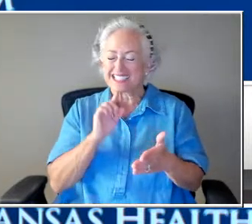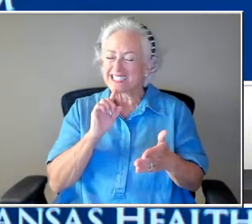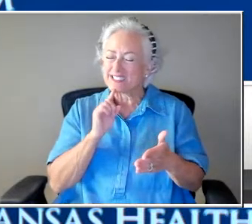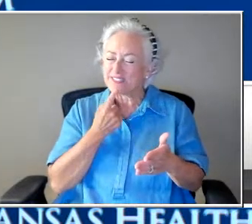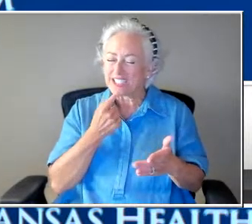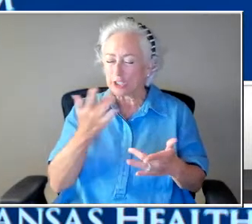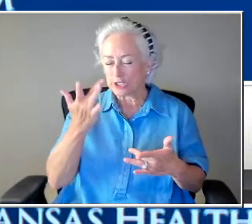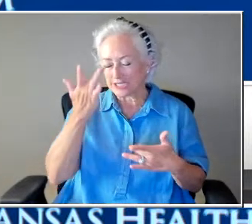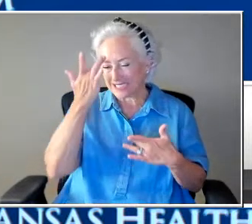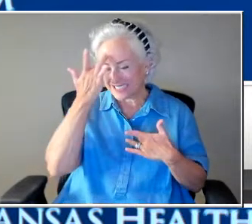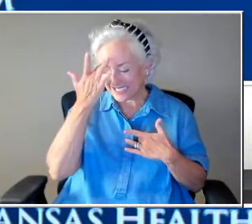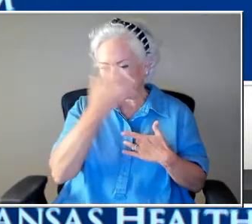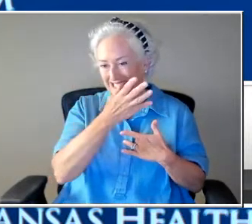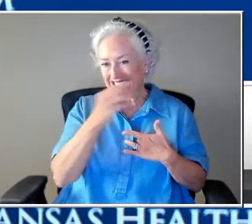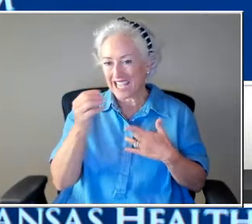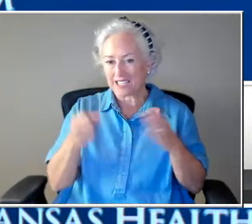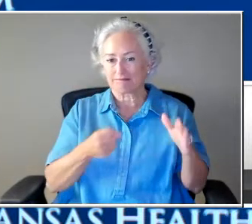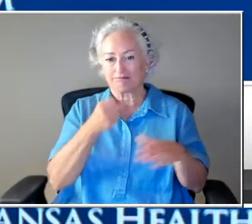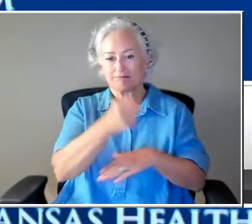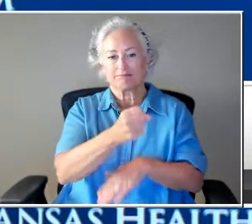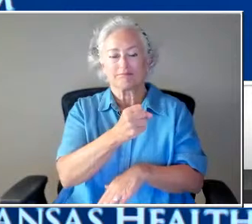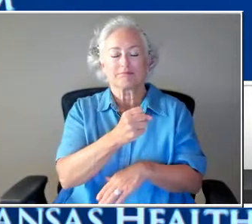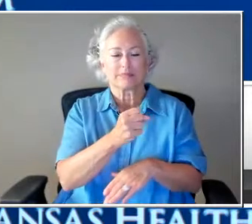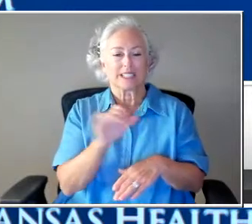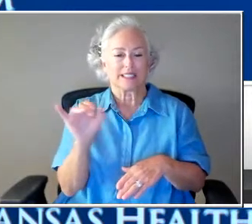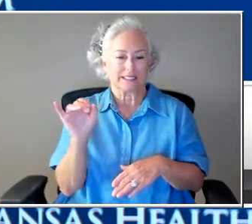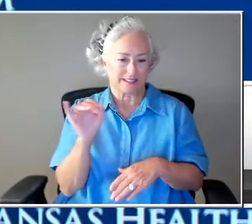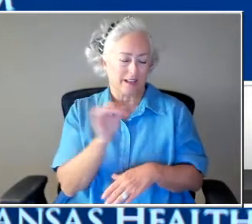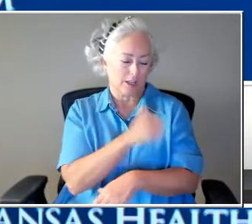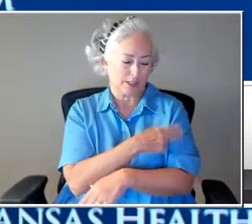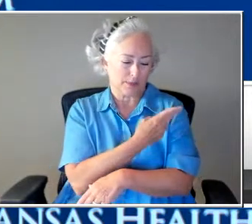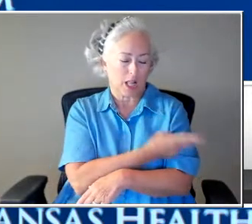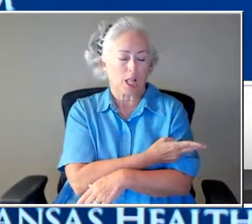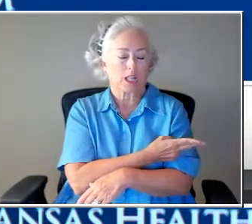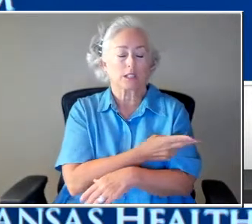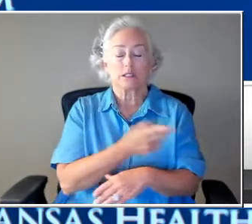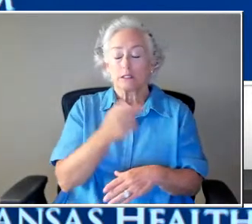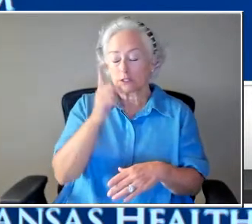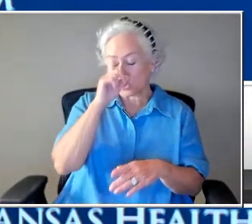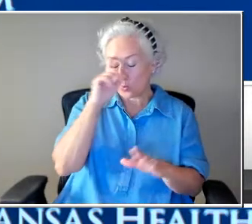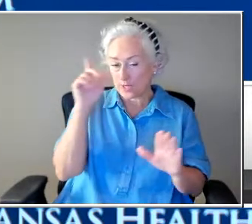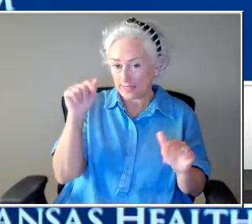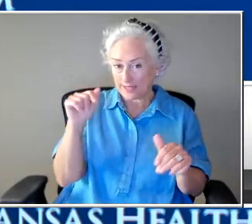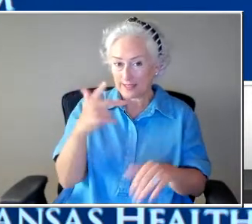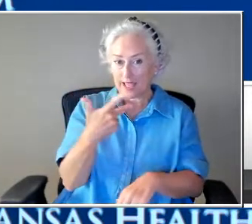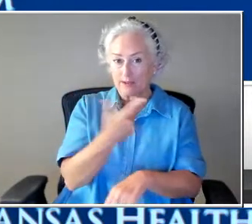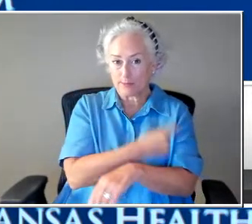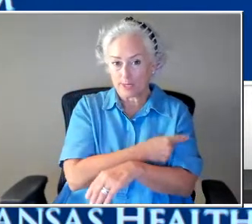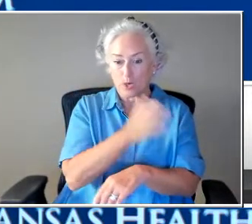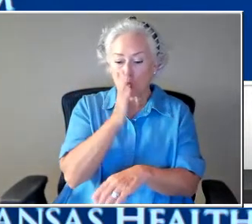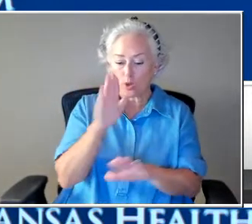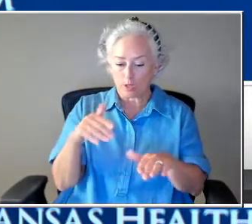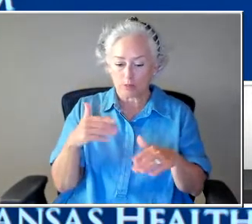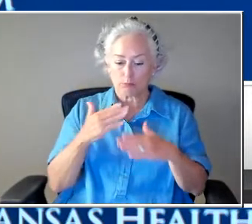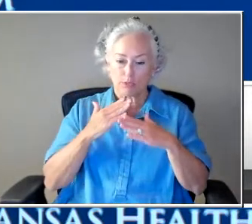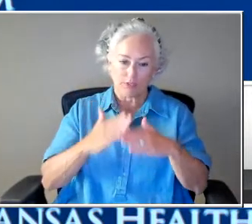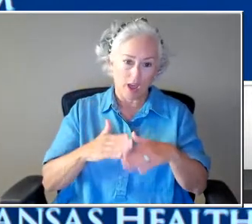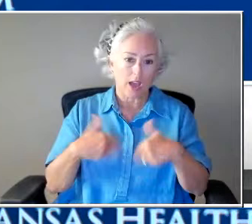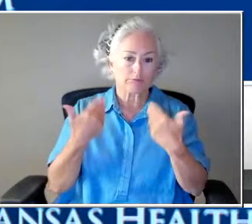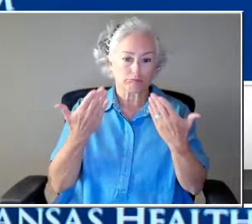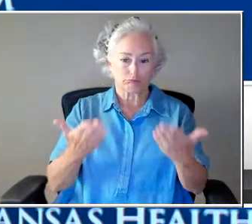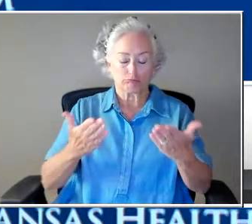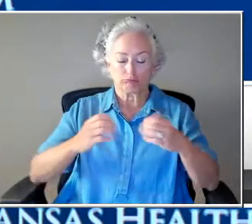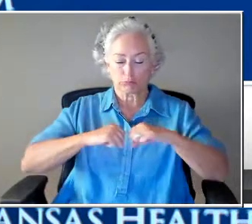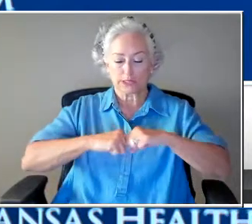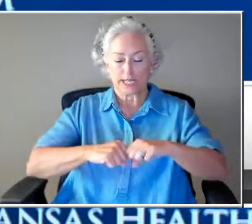believe that even this updated vaccine will provide good protection against severe disease and hospitalization. So most of the